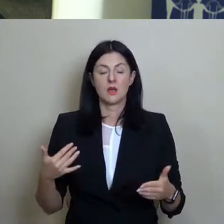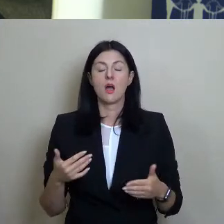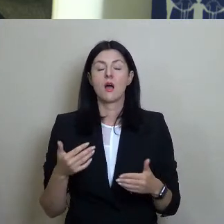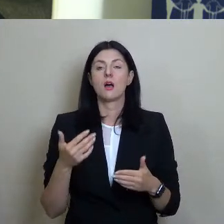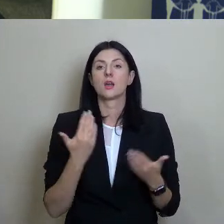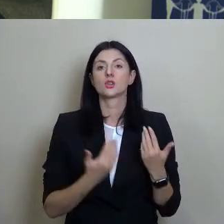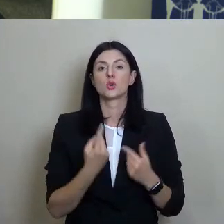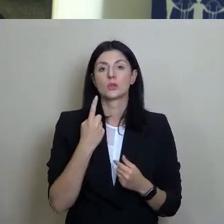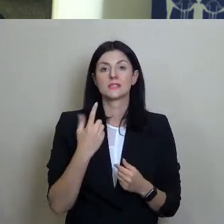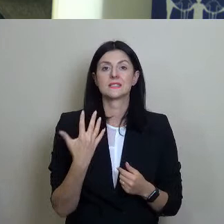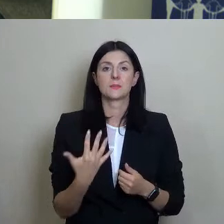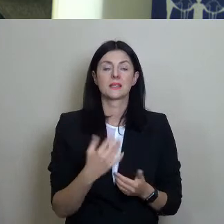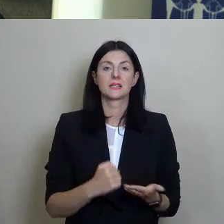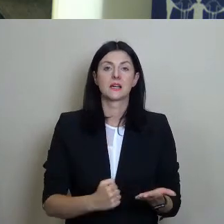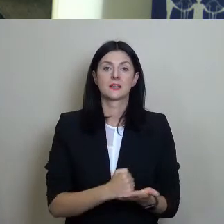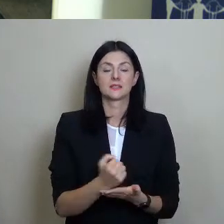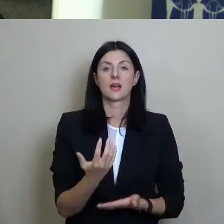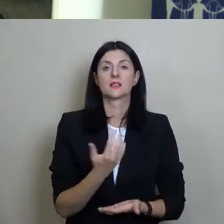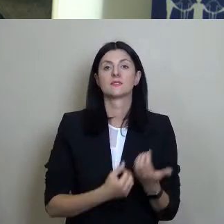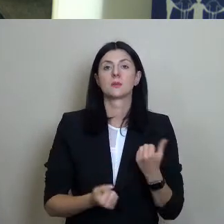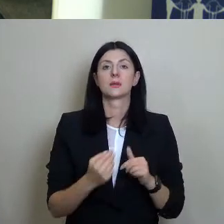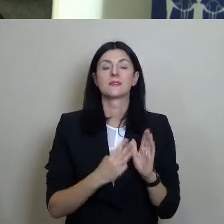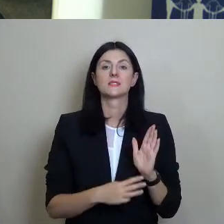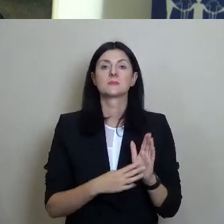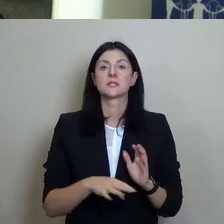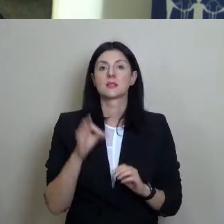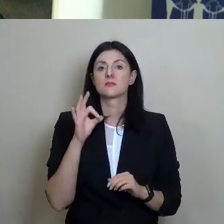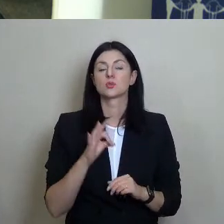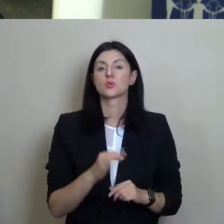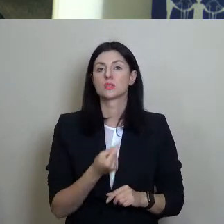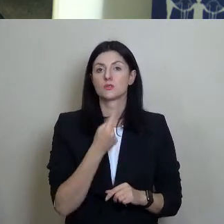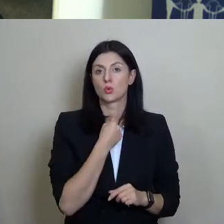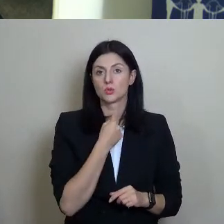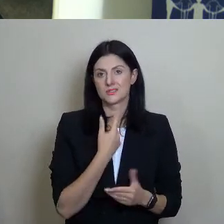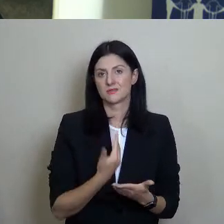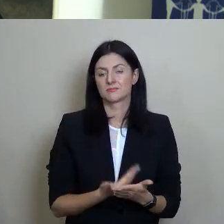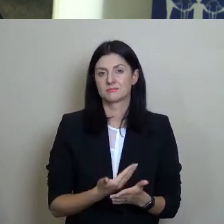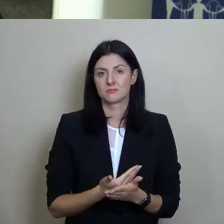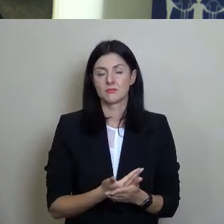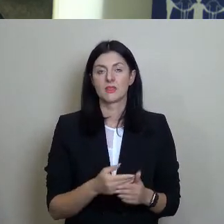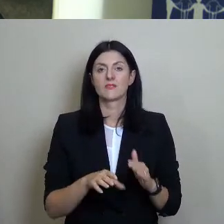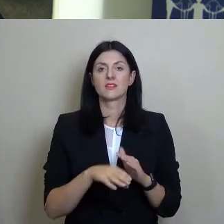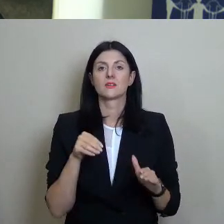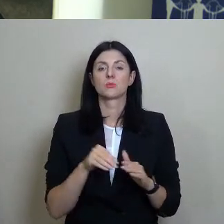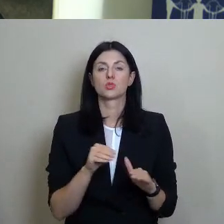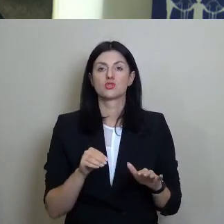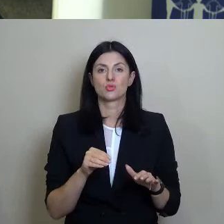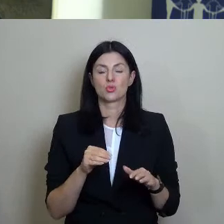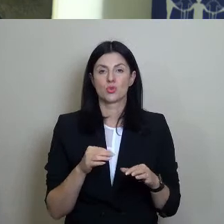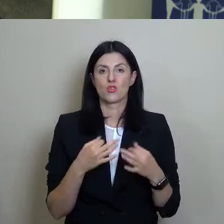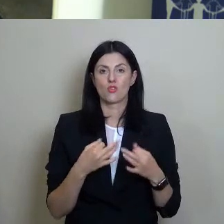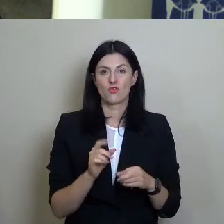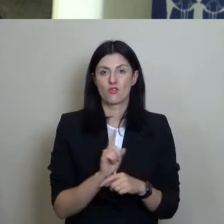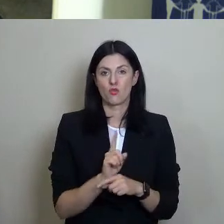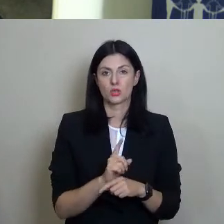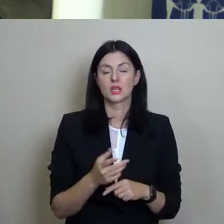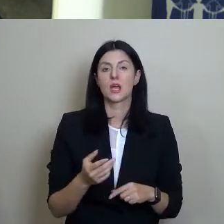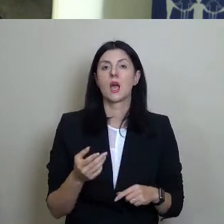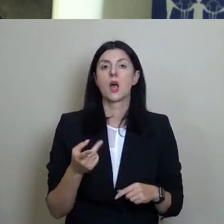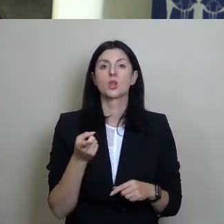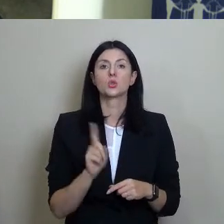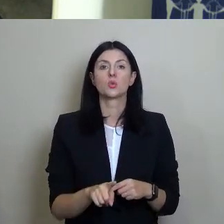list, constituency list, if one of the 5 candidates is going to collect 80% of votes, for example, from the